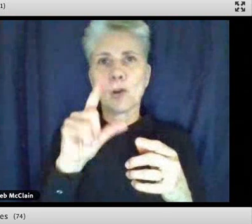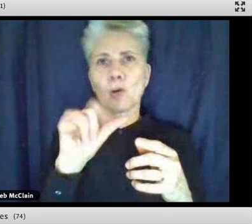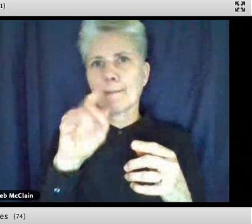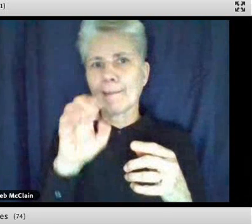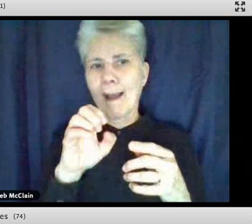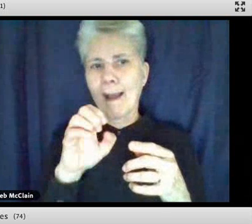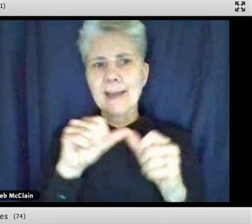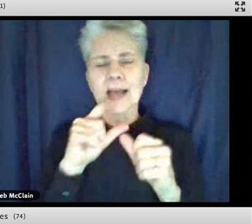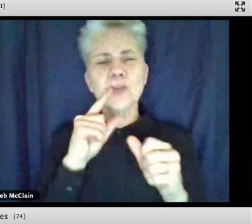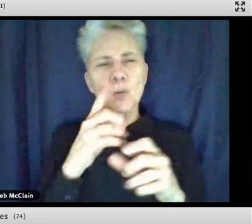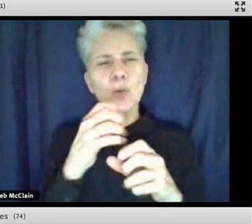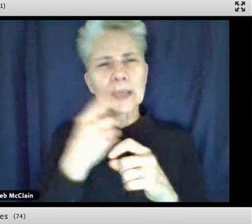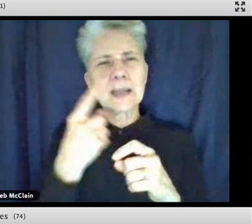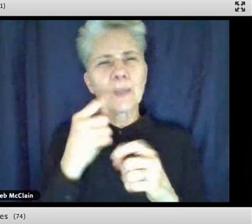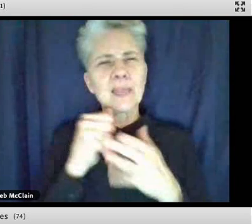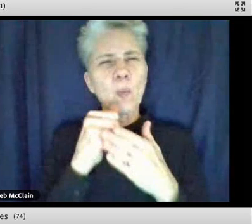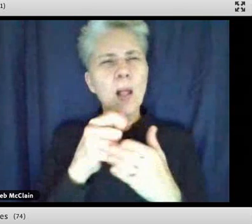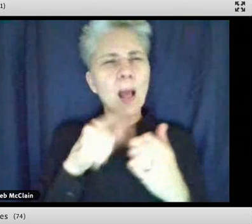to reinvent the wheel.